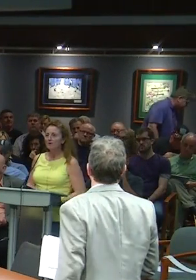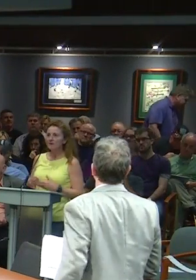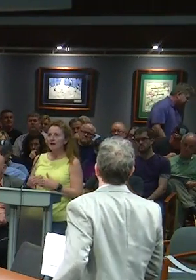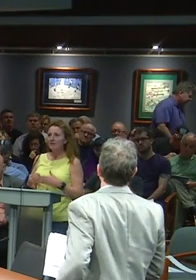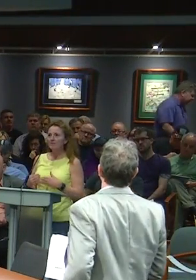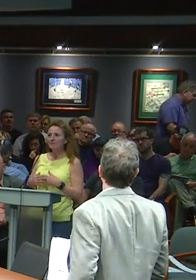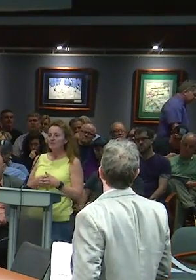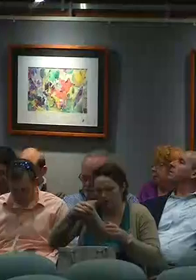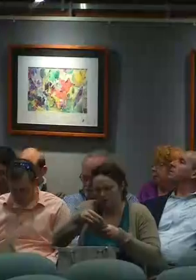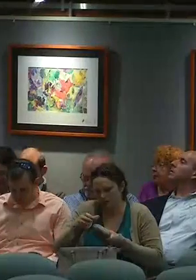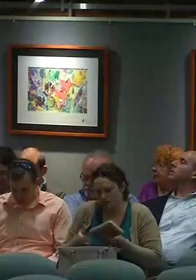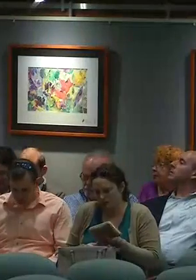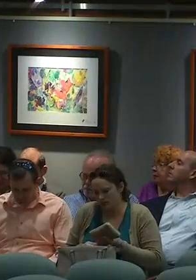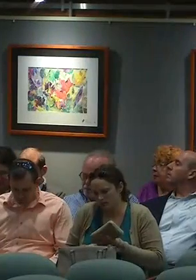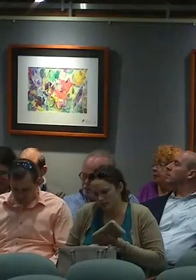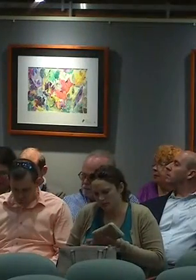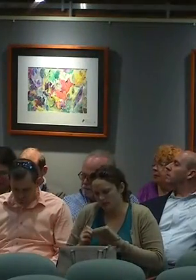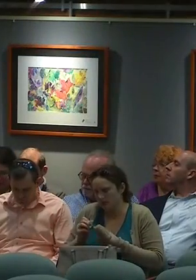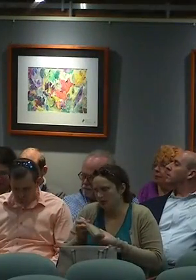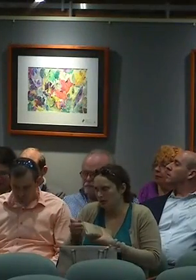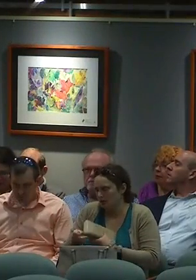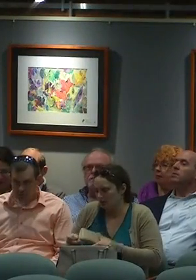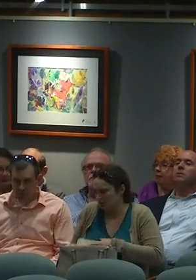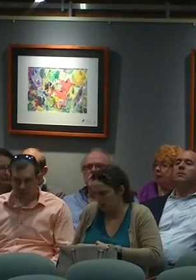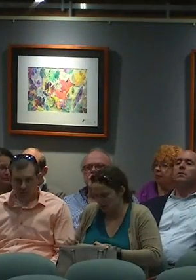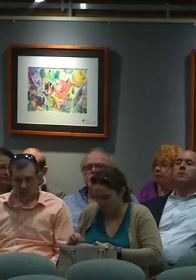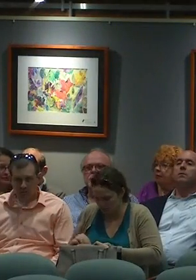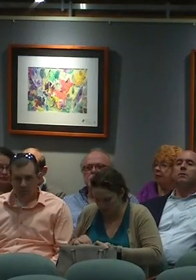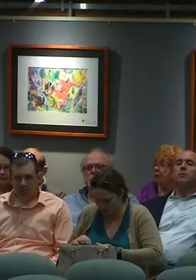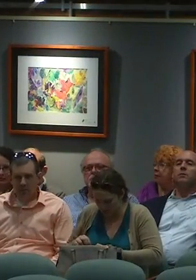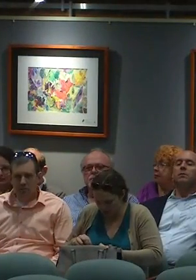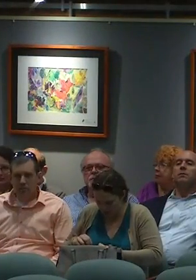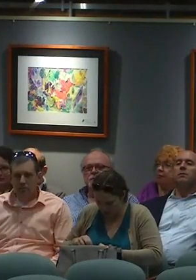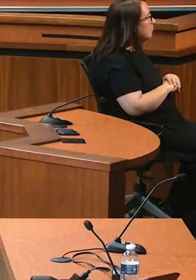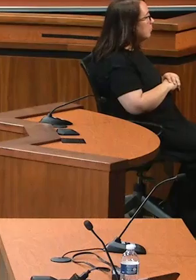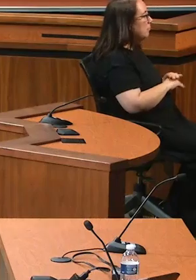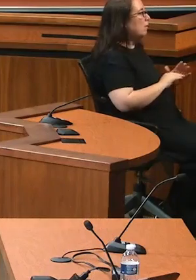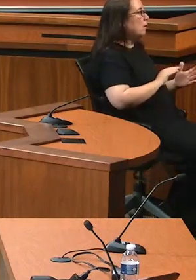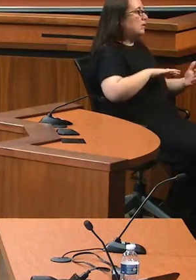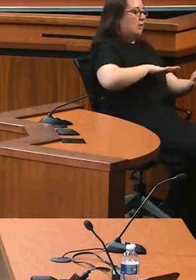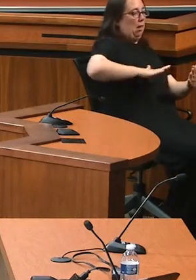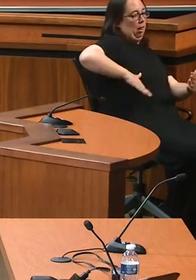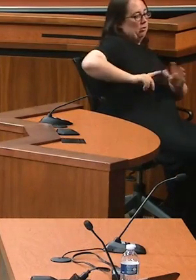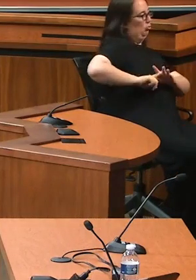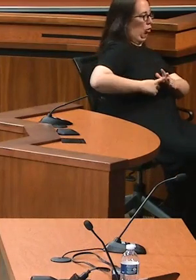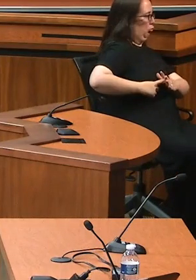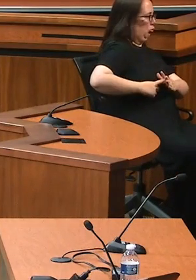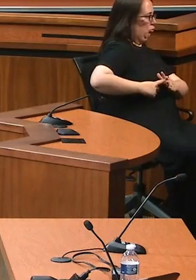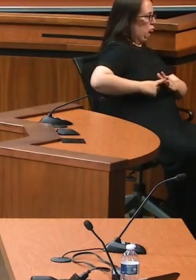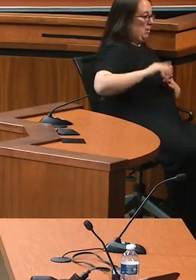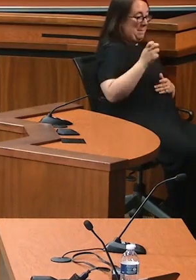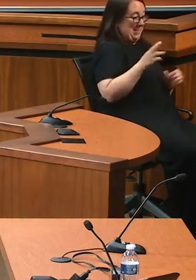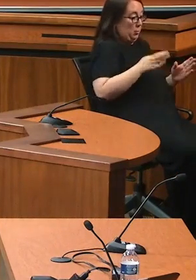or have take into account upstream development? Well, our study didn't start yet, so the master plan is just starting